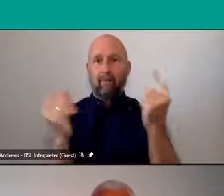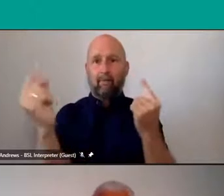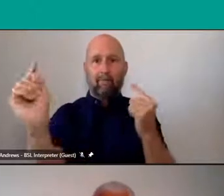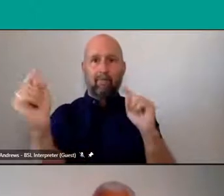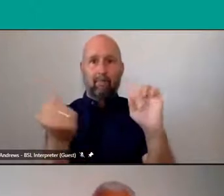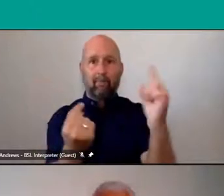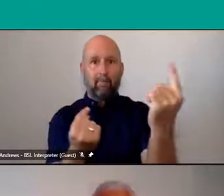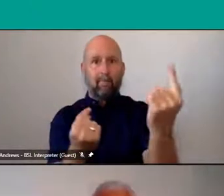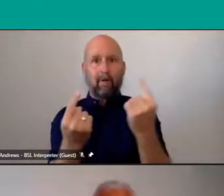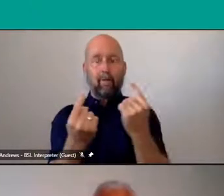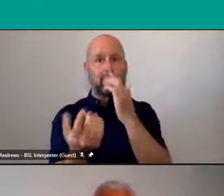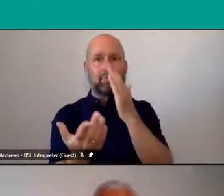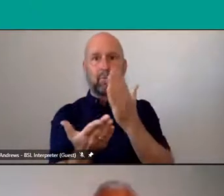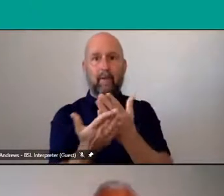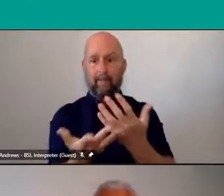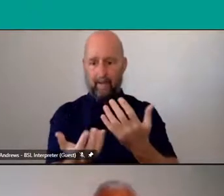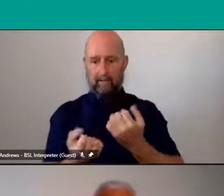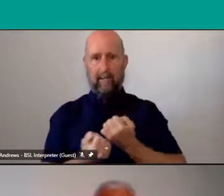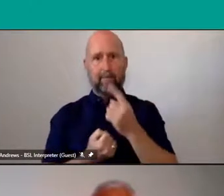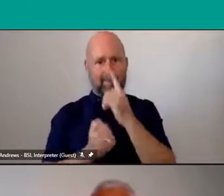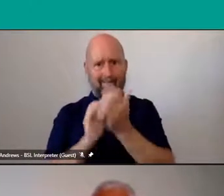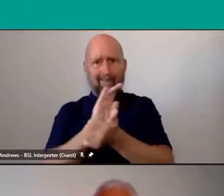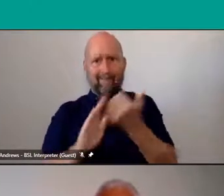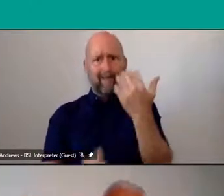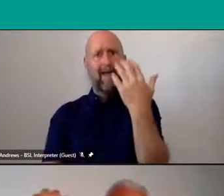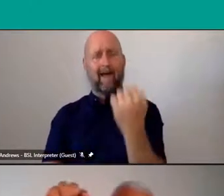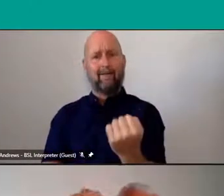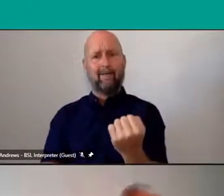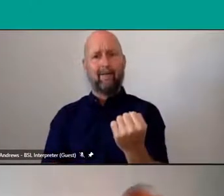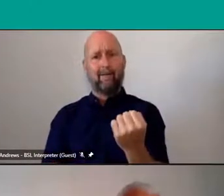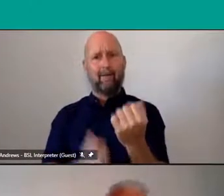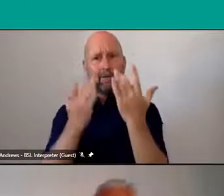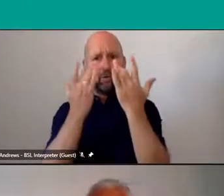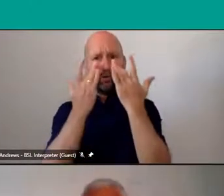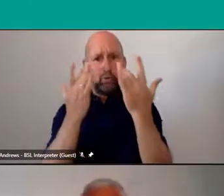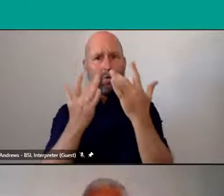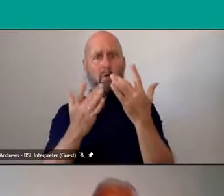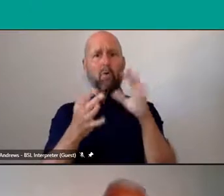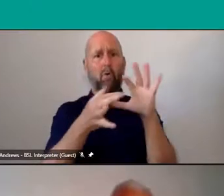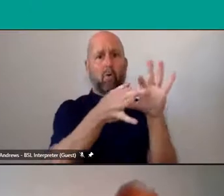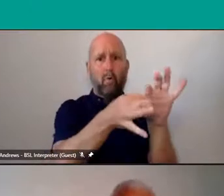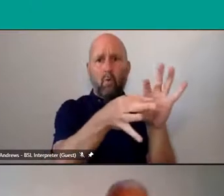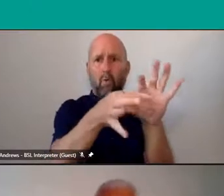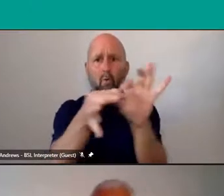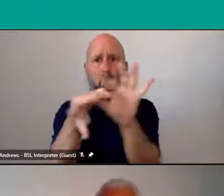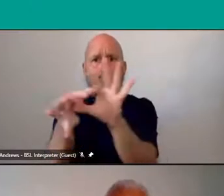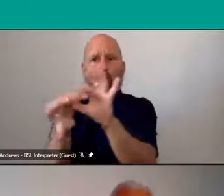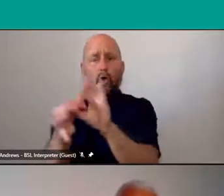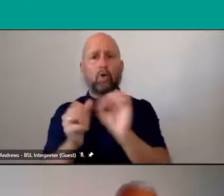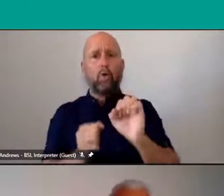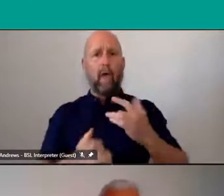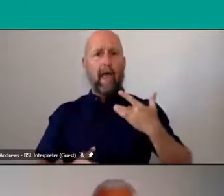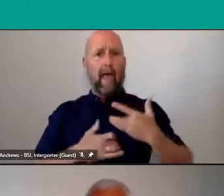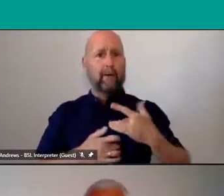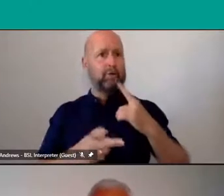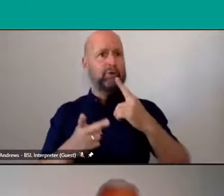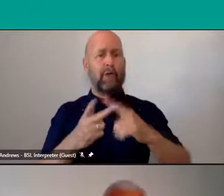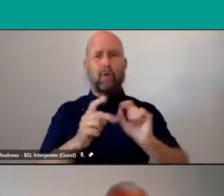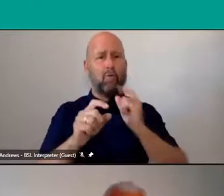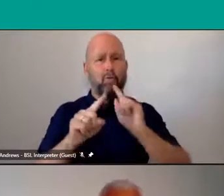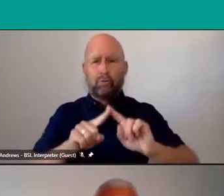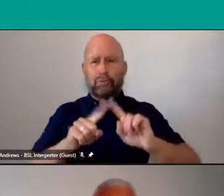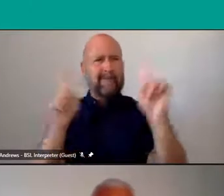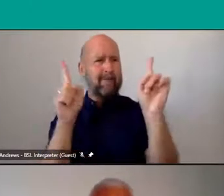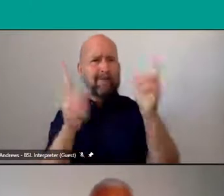you to believe in yourselves, to sew a golden thread with that energy, with that dynamism,